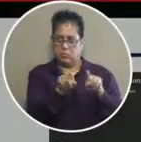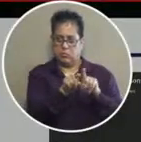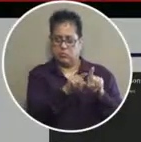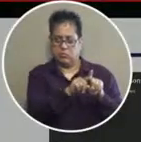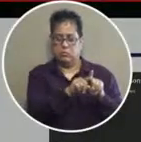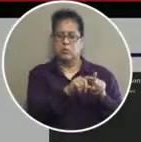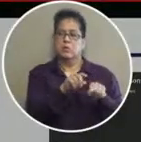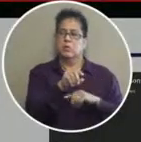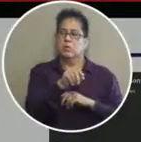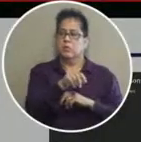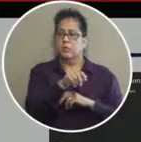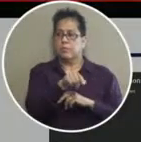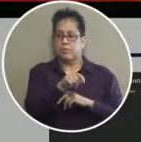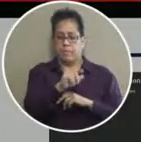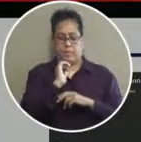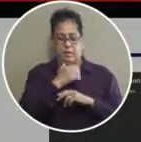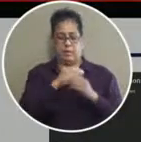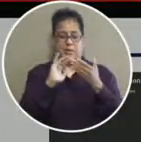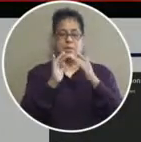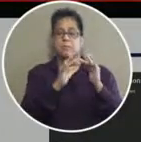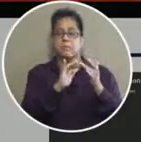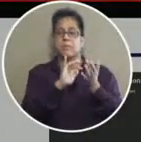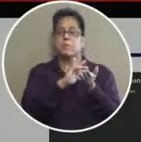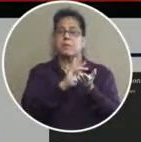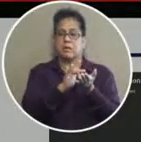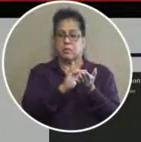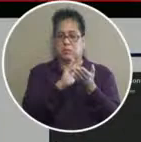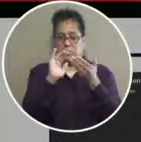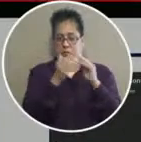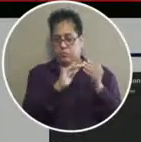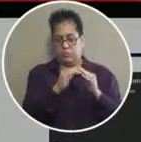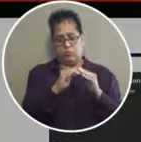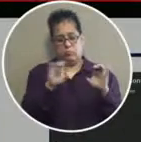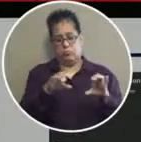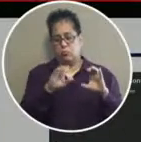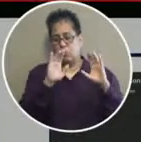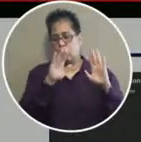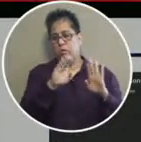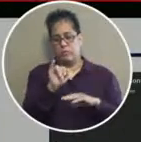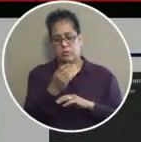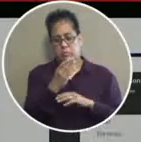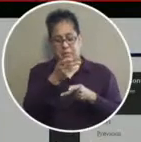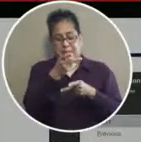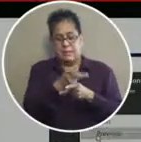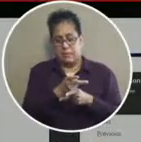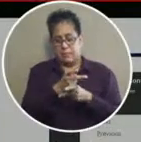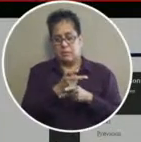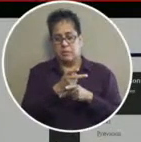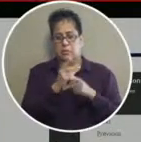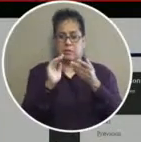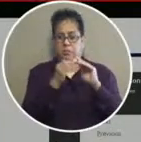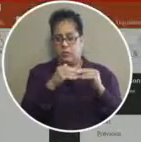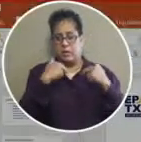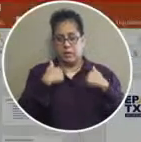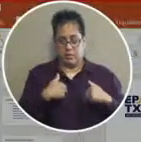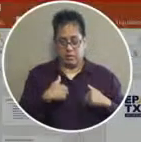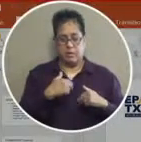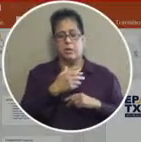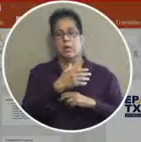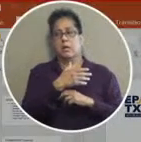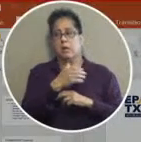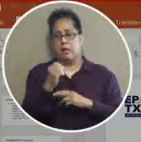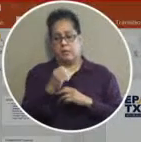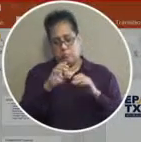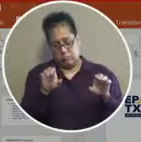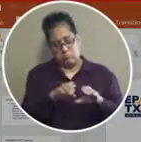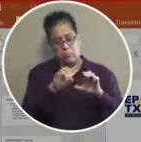make the remark that our medical community has done a wonderful job in keeping our community healthy and